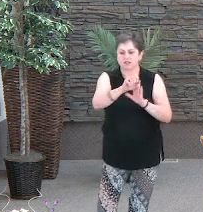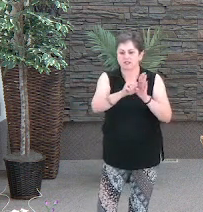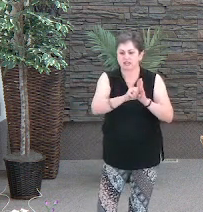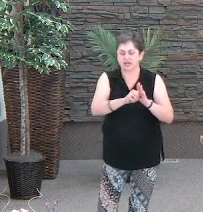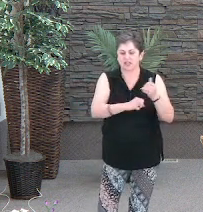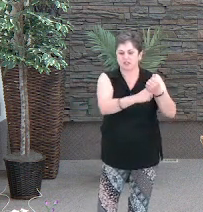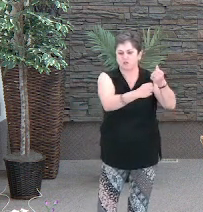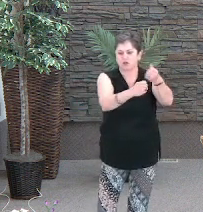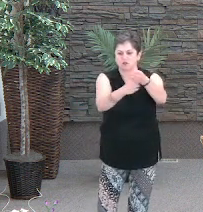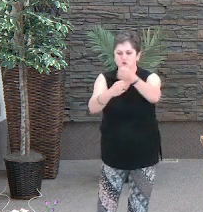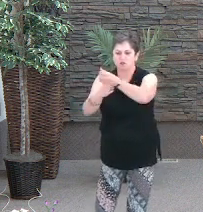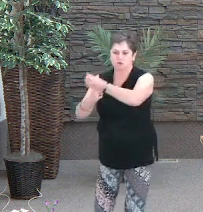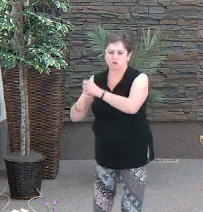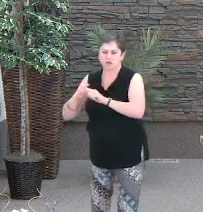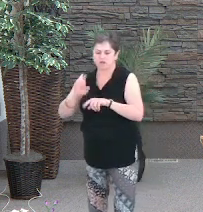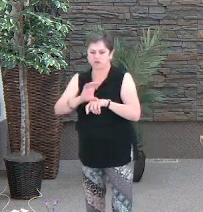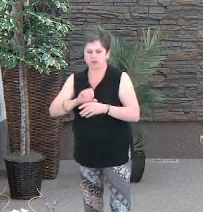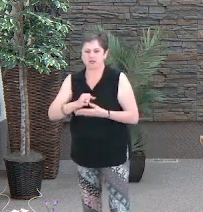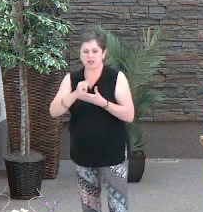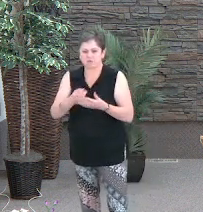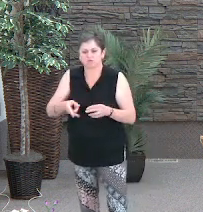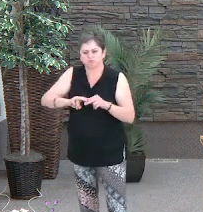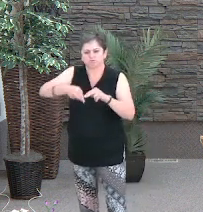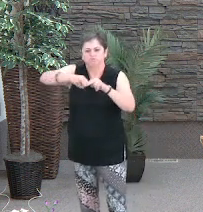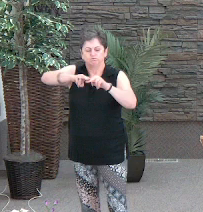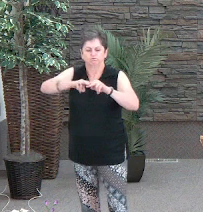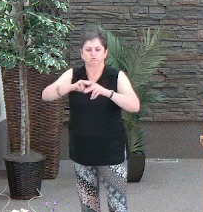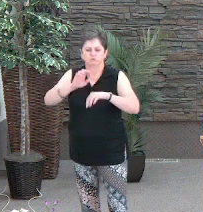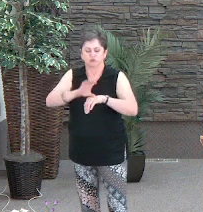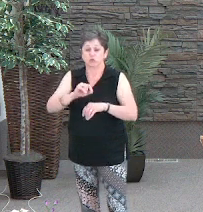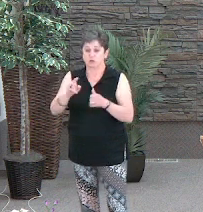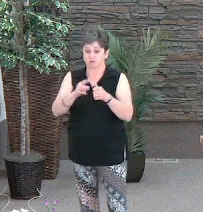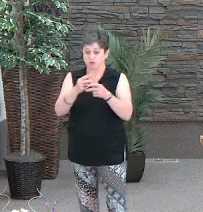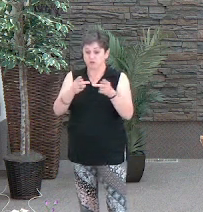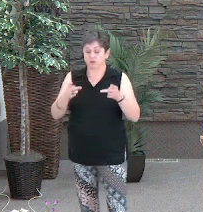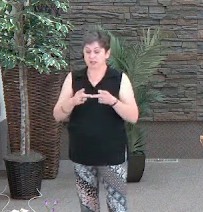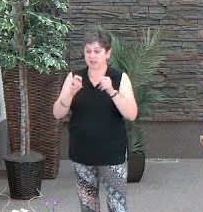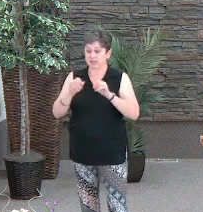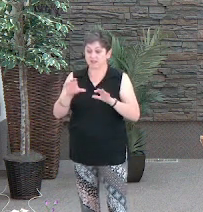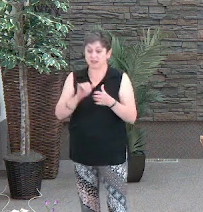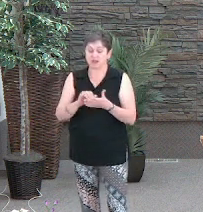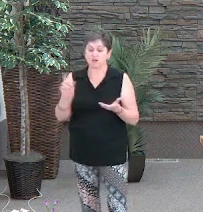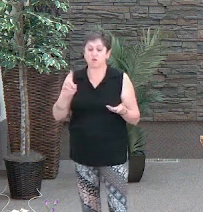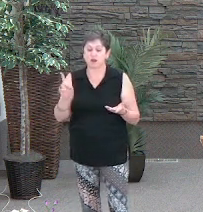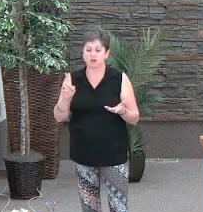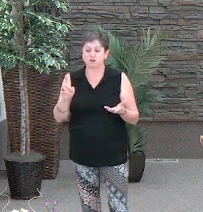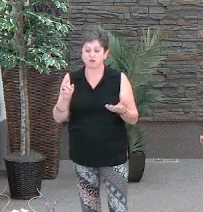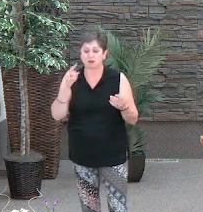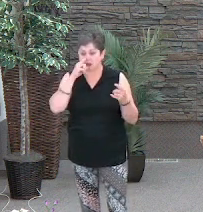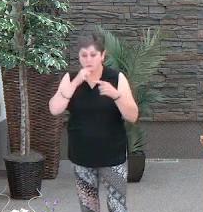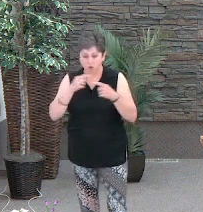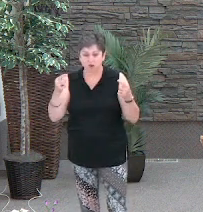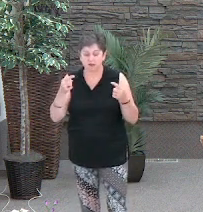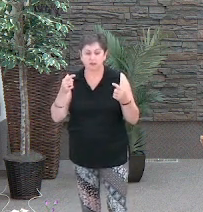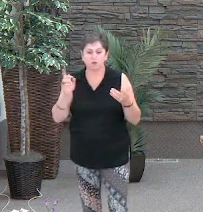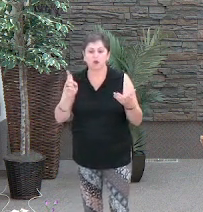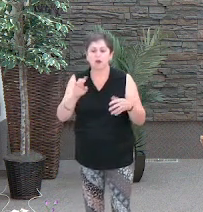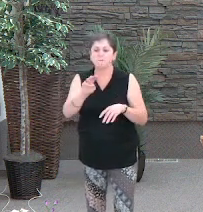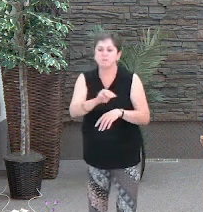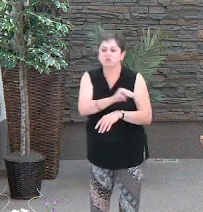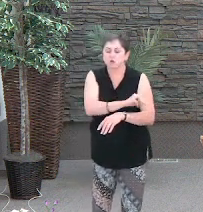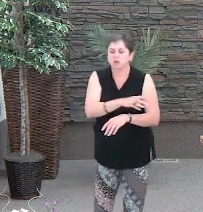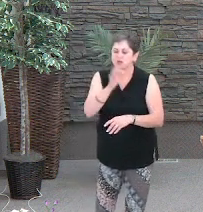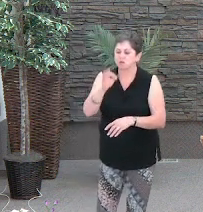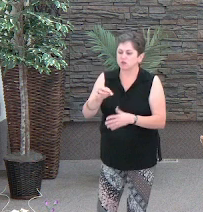churches and helping build the church. One of the first places he got to do that was, ironically, in Missoula. He went and